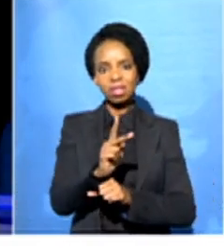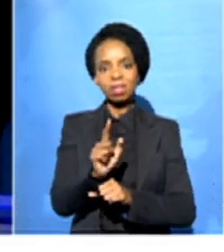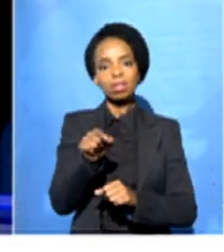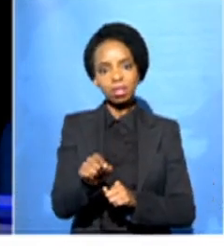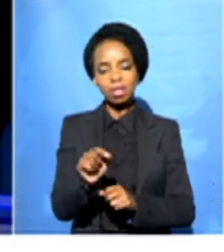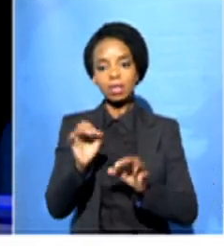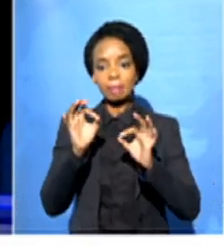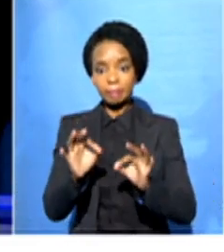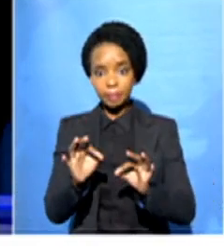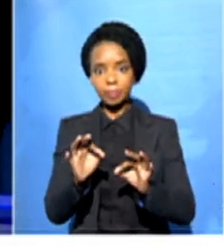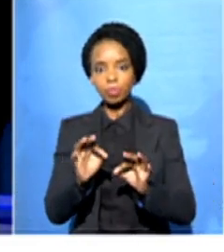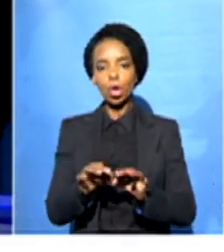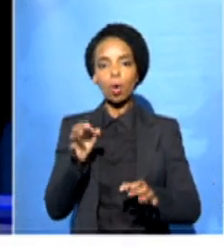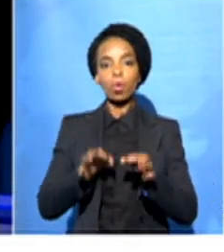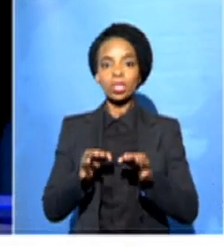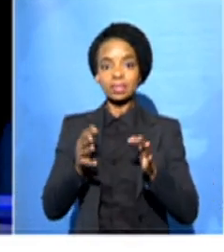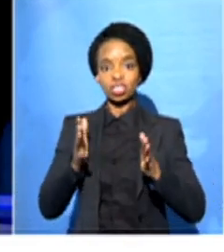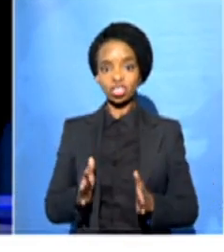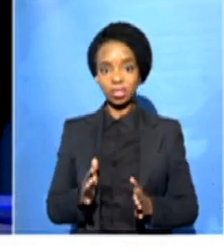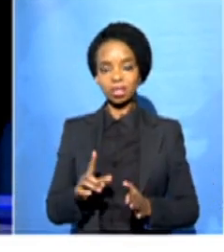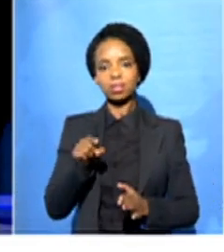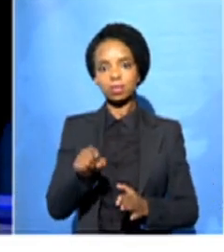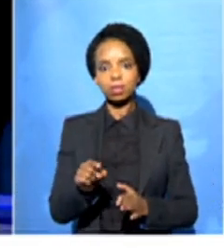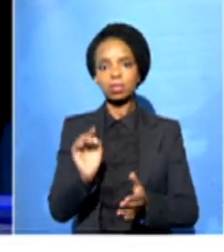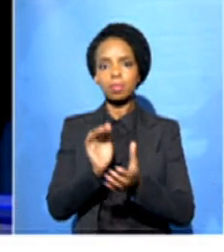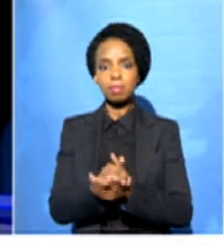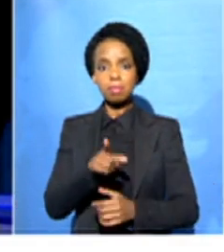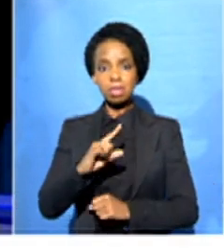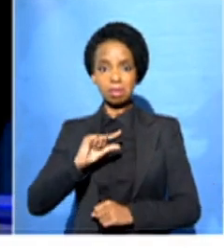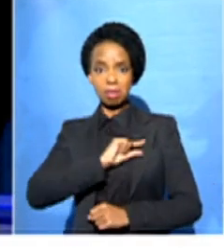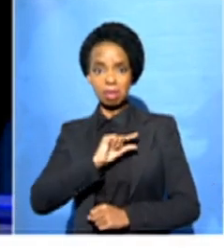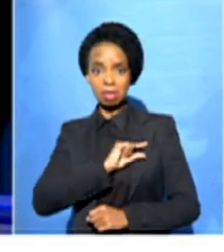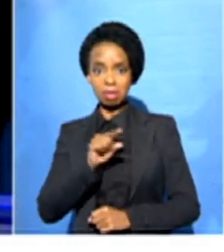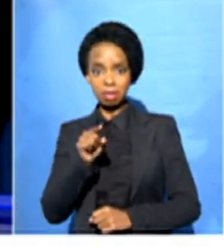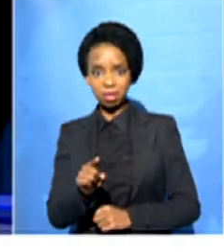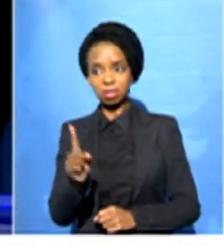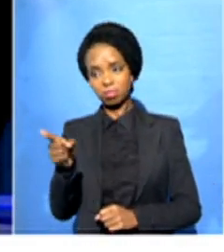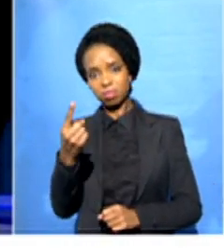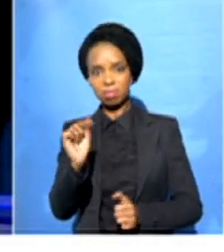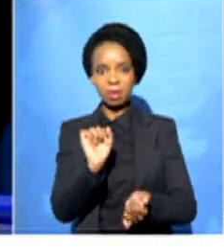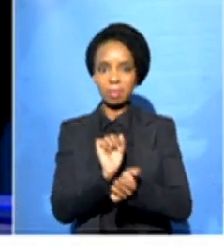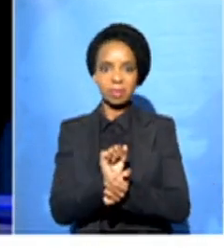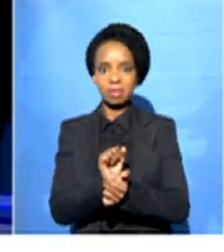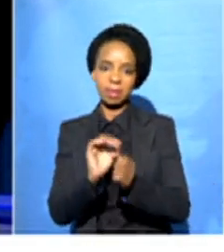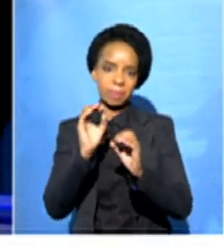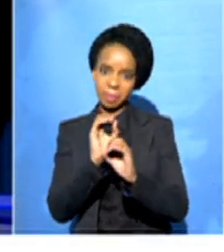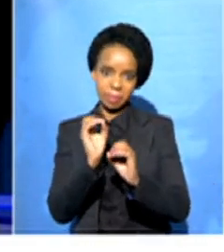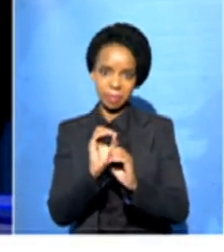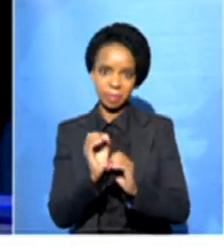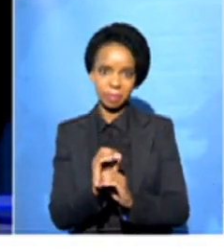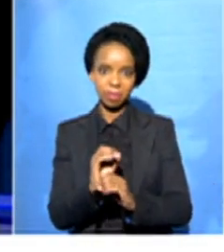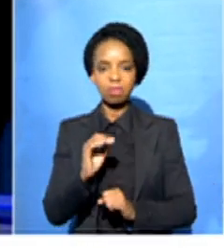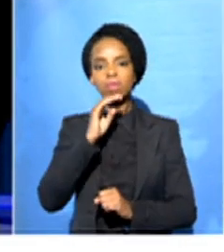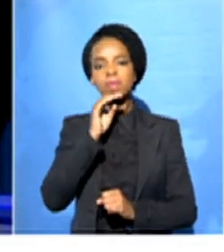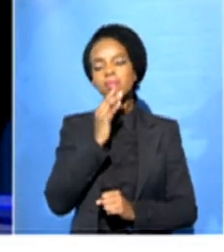any big prominent politician being found guilty and being sent to prison. We have certainly seen nothing like what